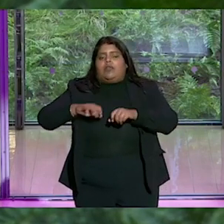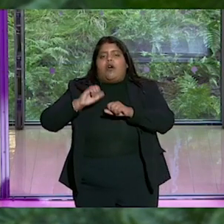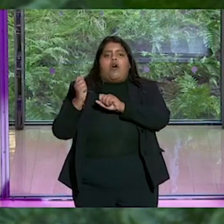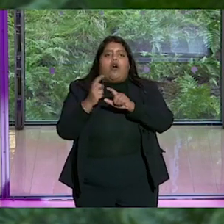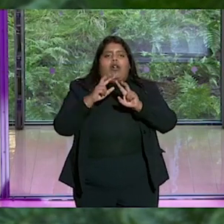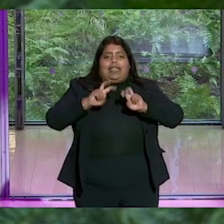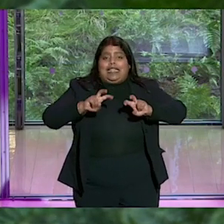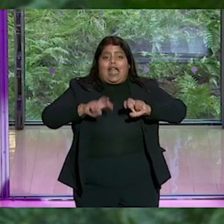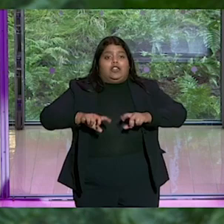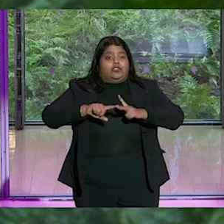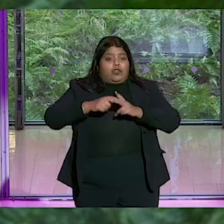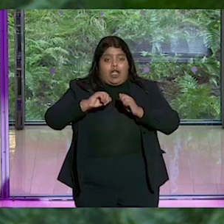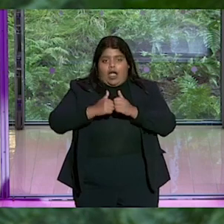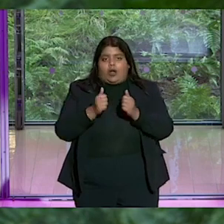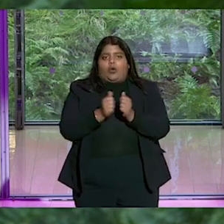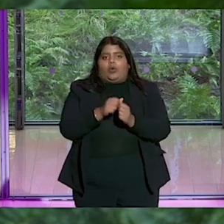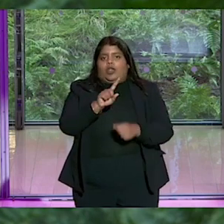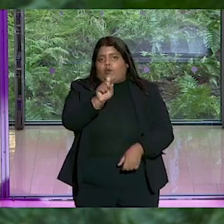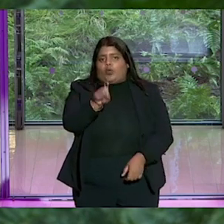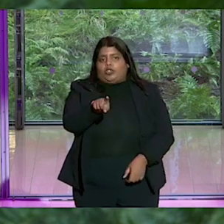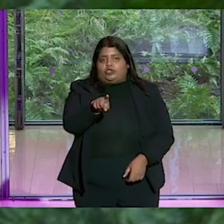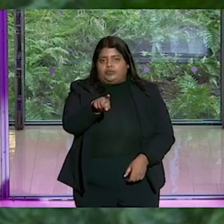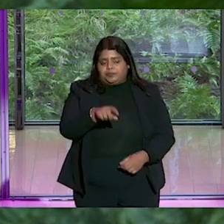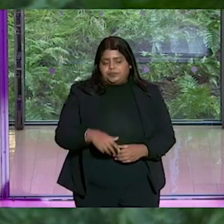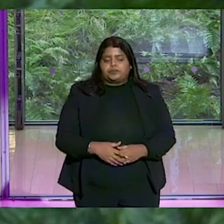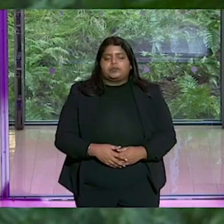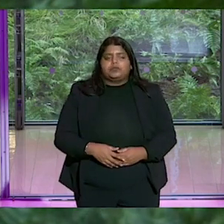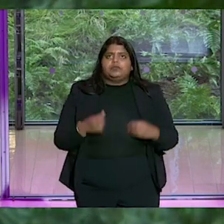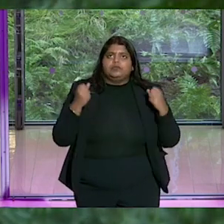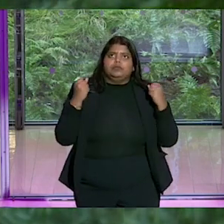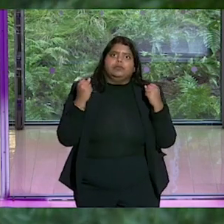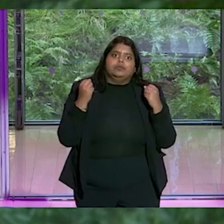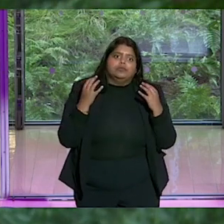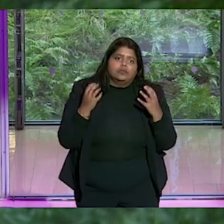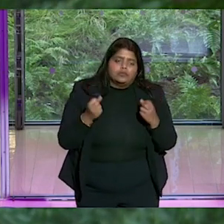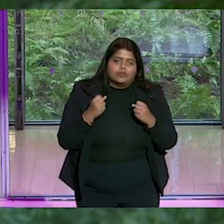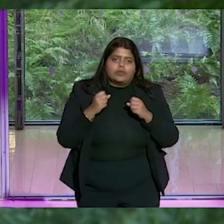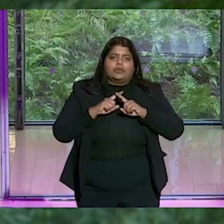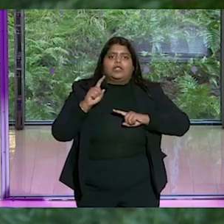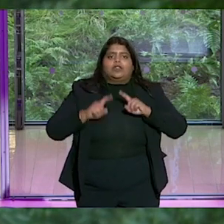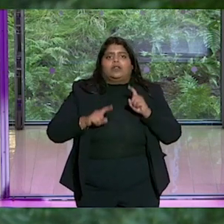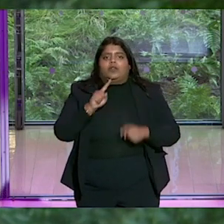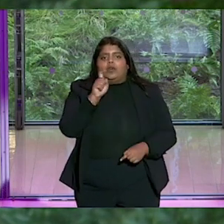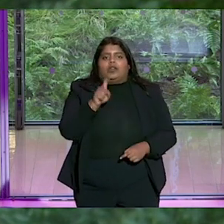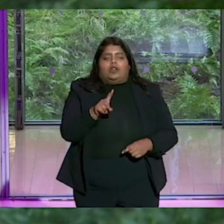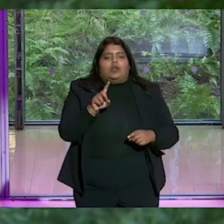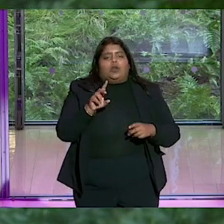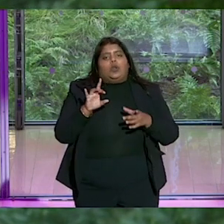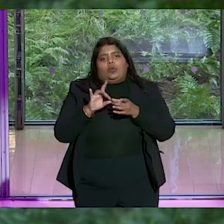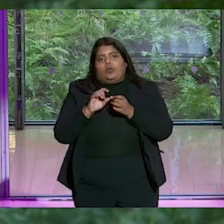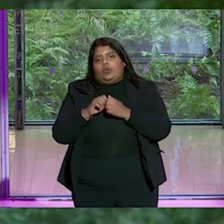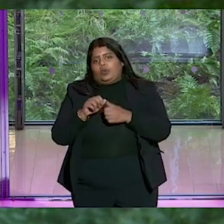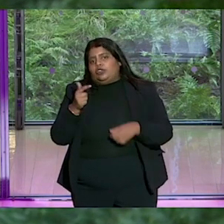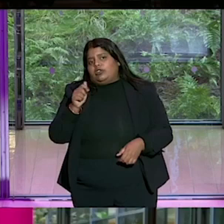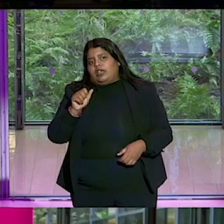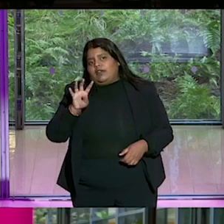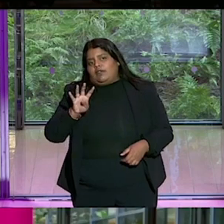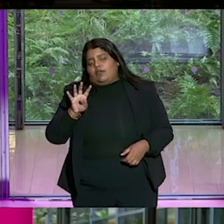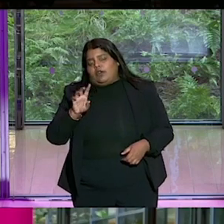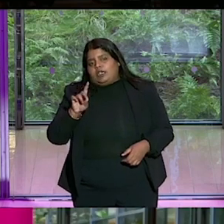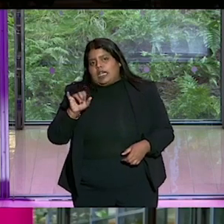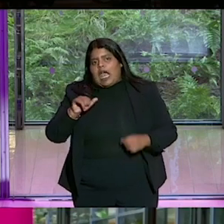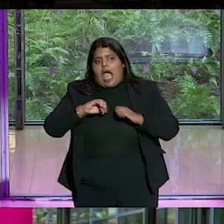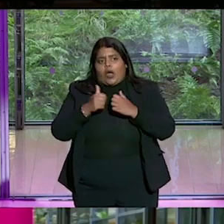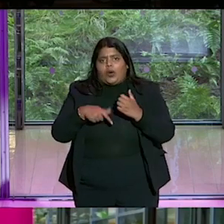question. And there are so many questions you can answer using your GA4 data. How are people getting